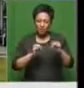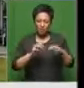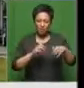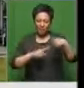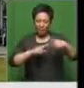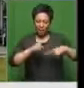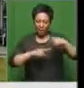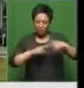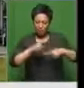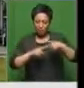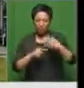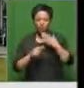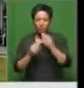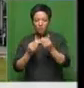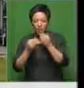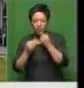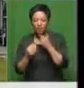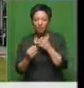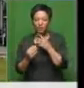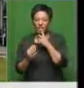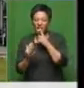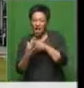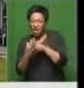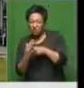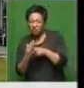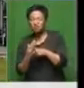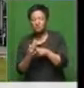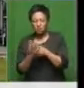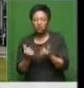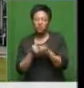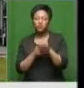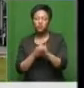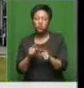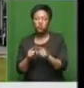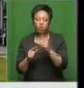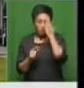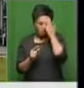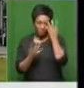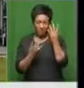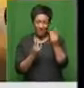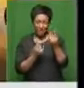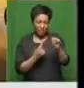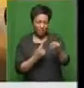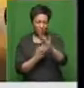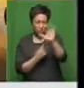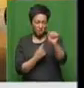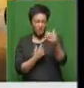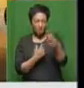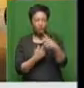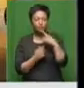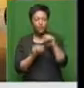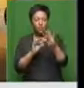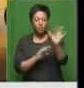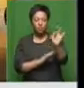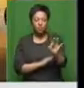both plastic and glass, certainly that can be a challenge. We know Stats SA said, for example, only 10% of